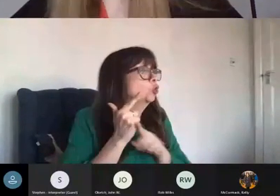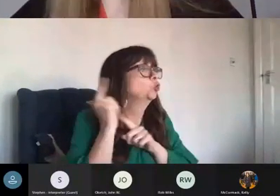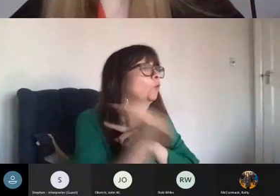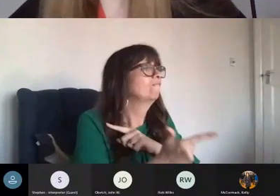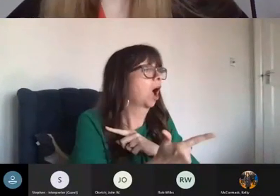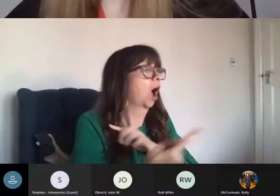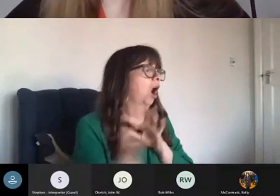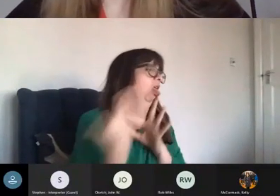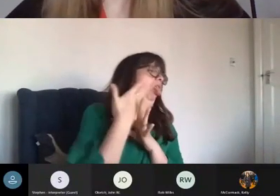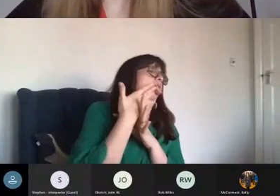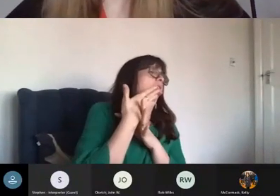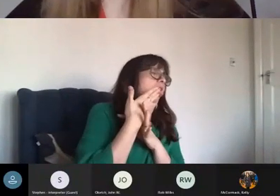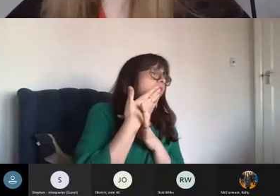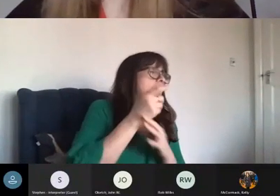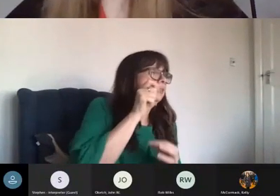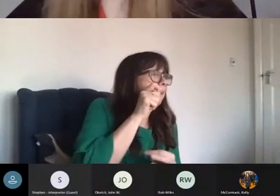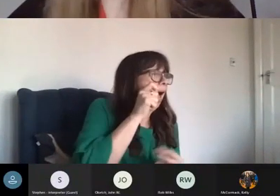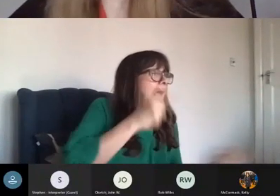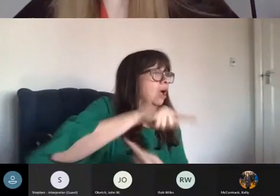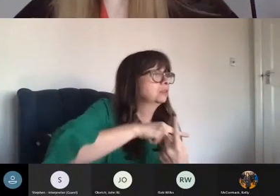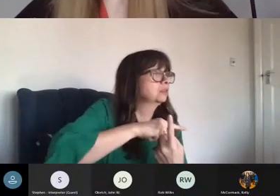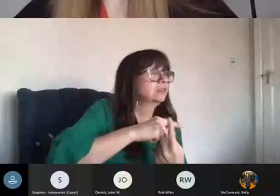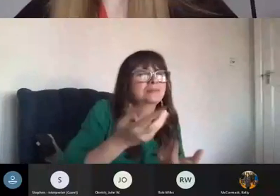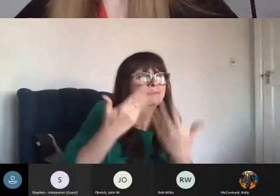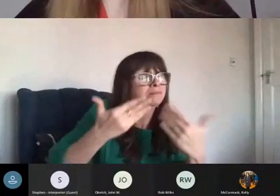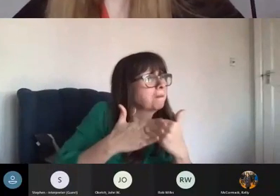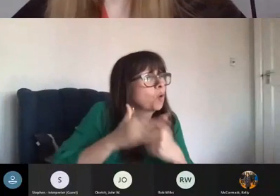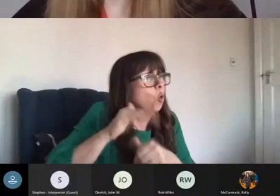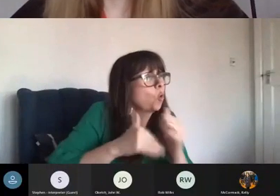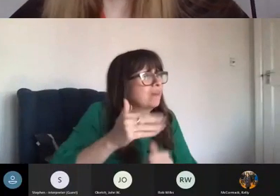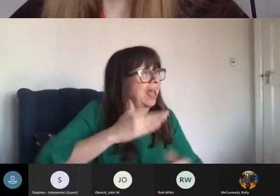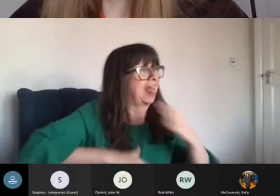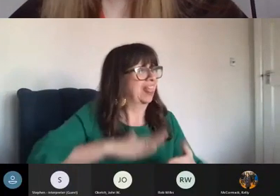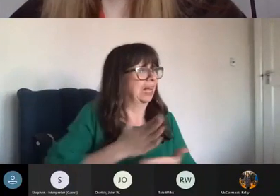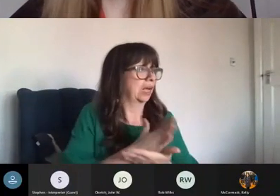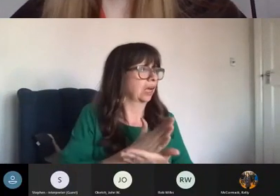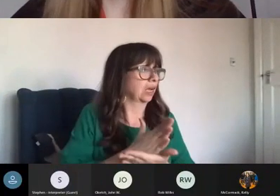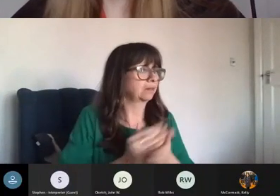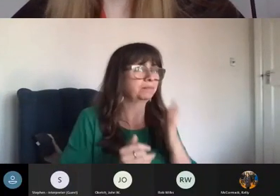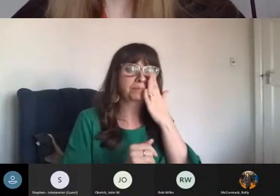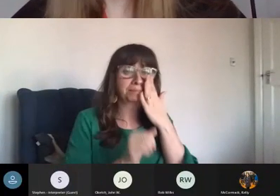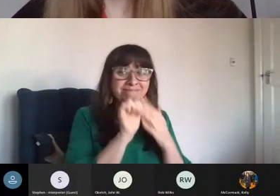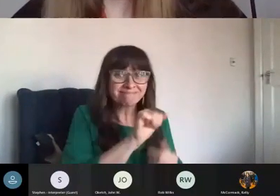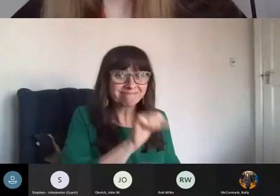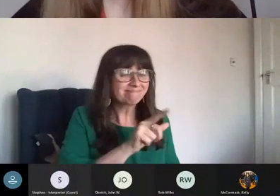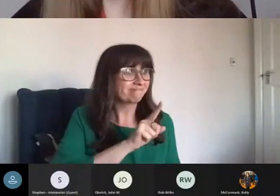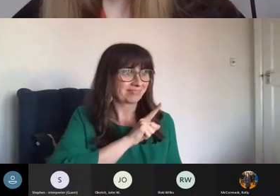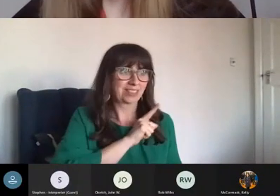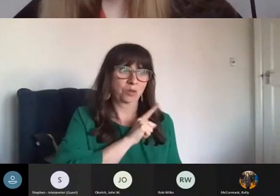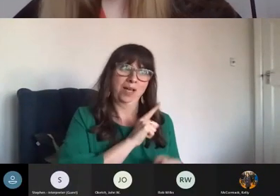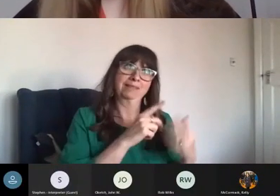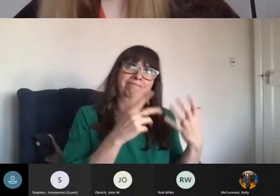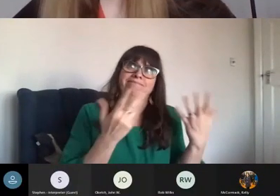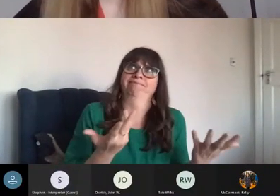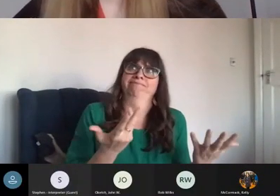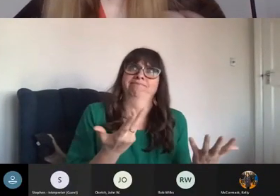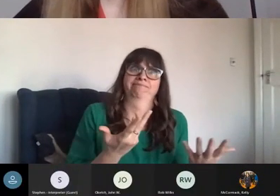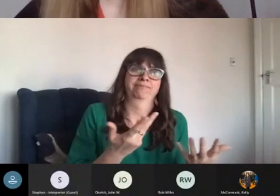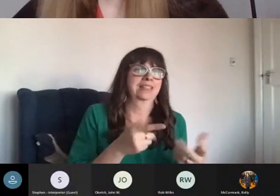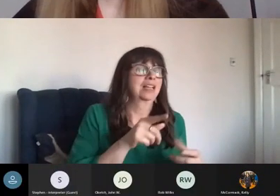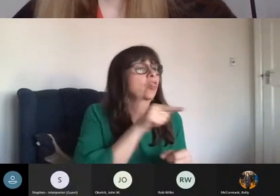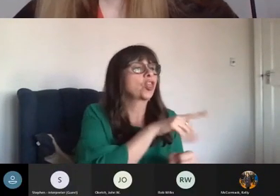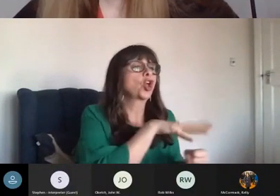to comment on that or develop that a little bit. Yes. So exactly for this reason, there is a limit for what type of